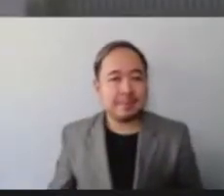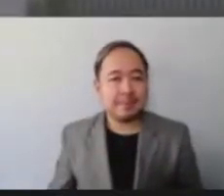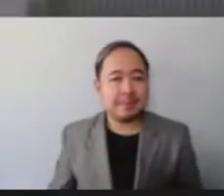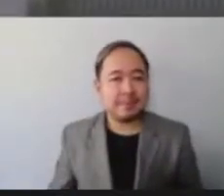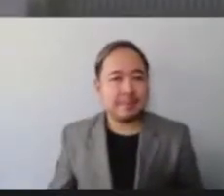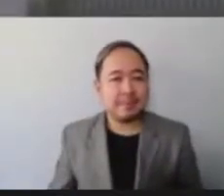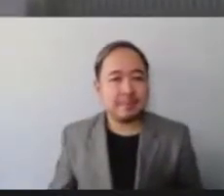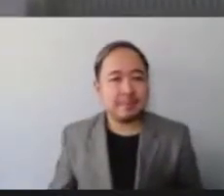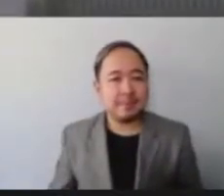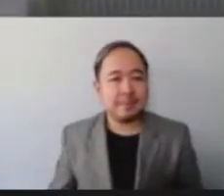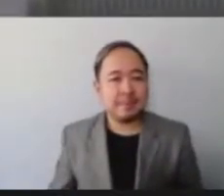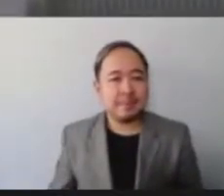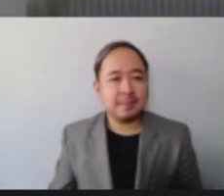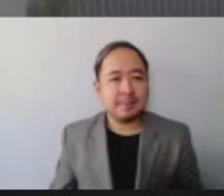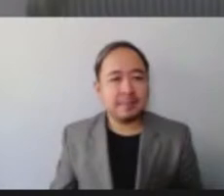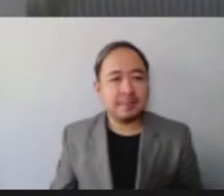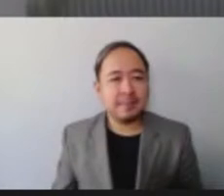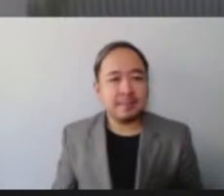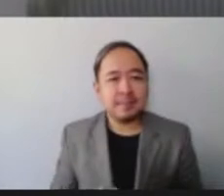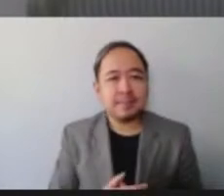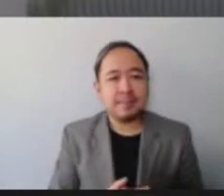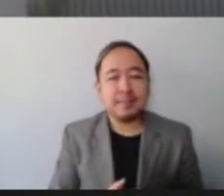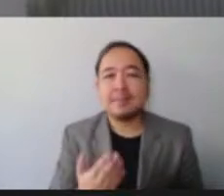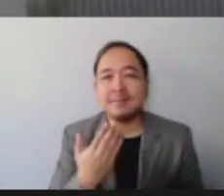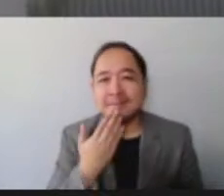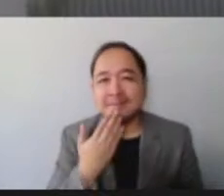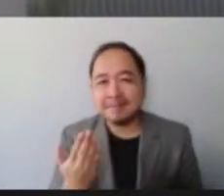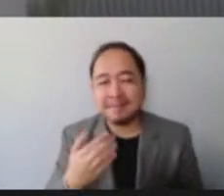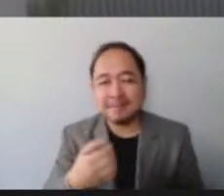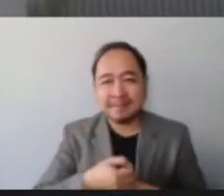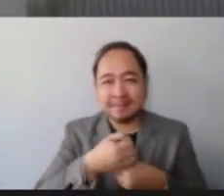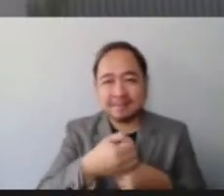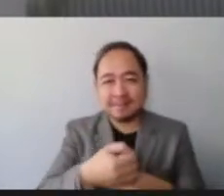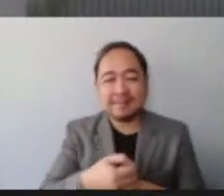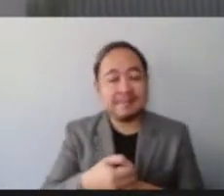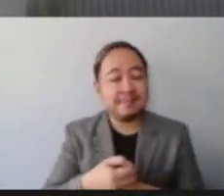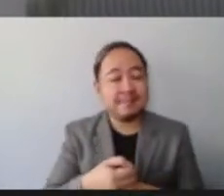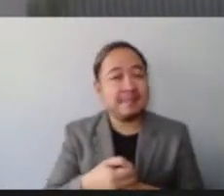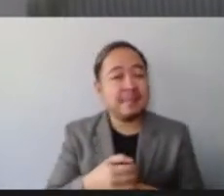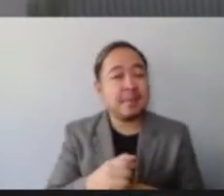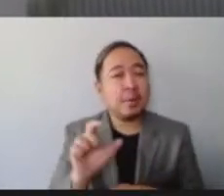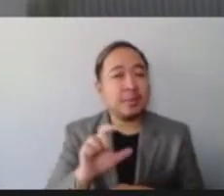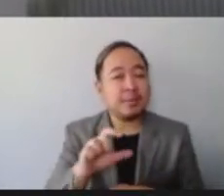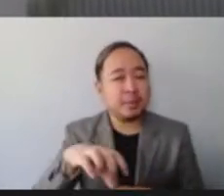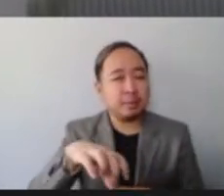thank you this thing certificate from the Islamic Republic of Iran